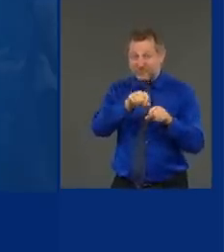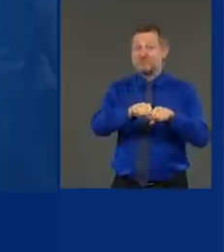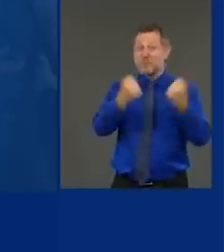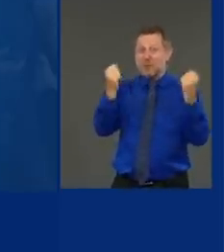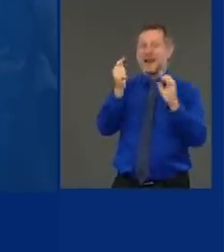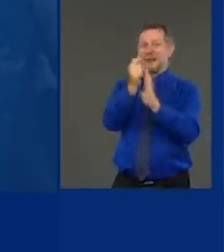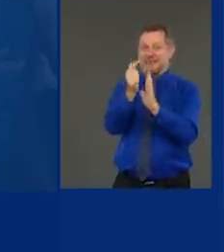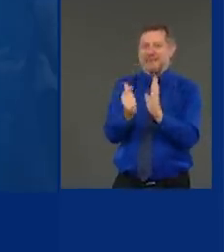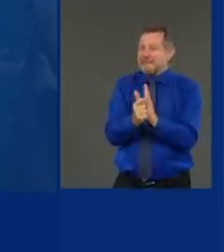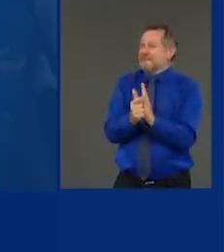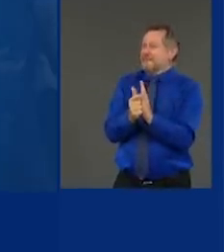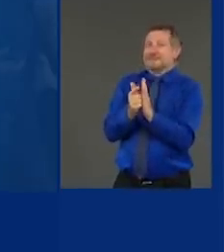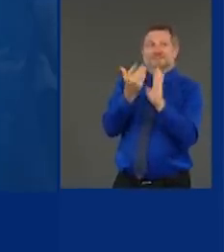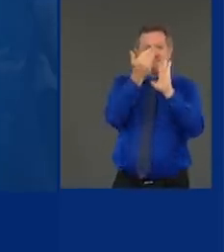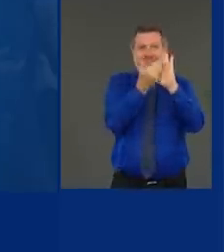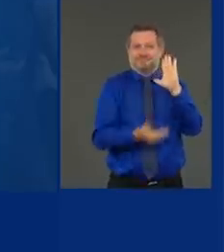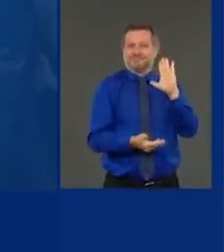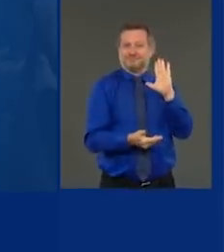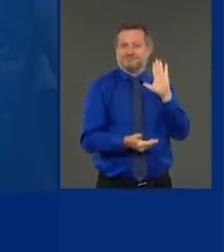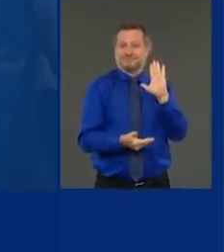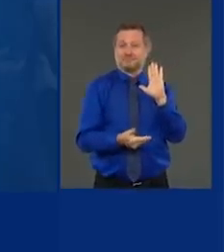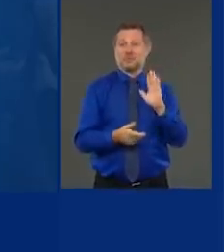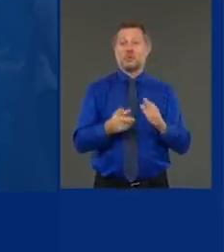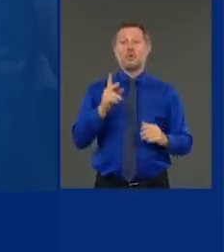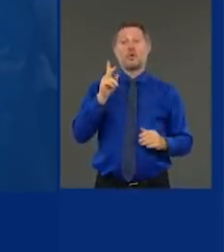Under the Kosciuszko Bridge,